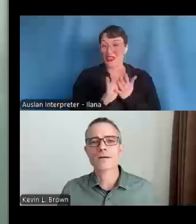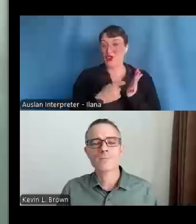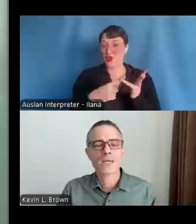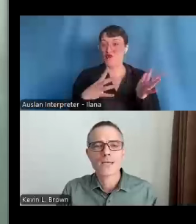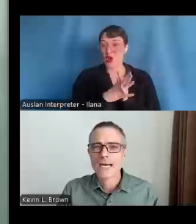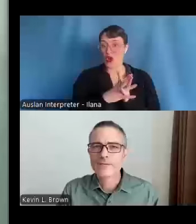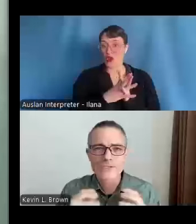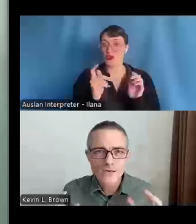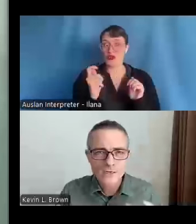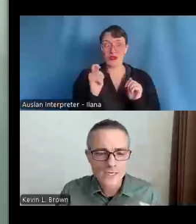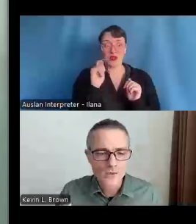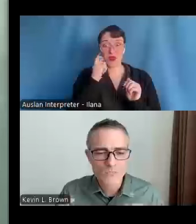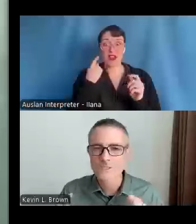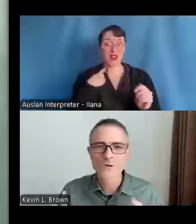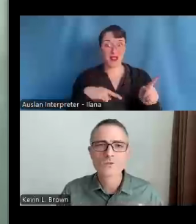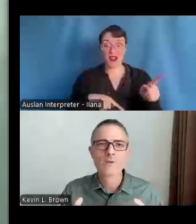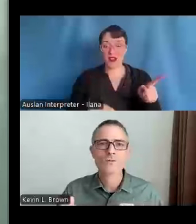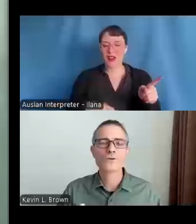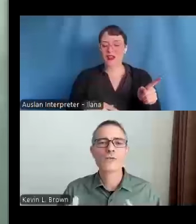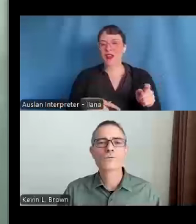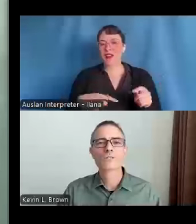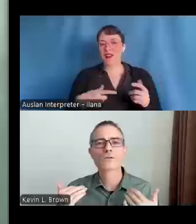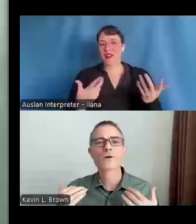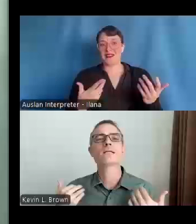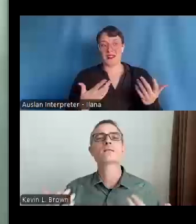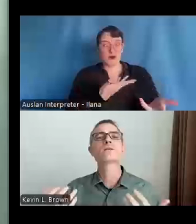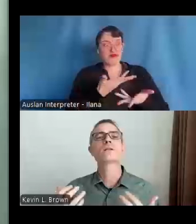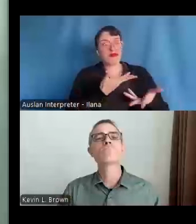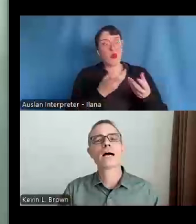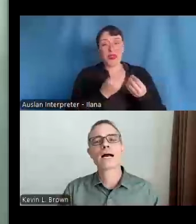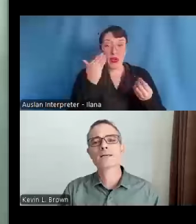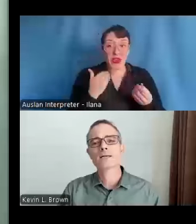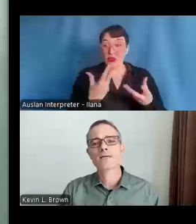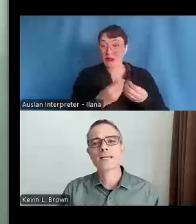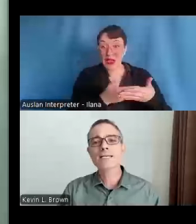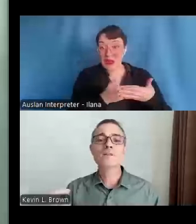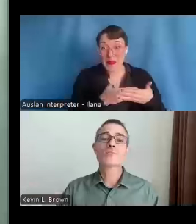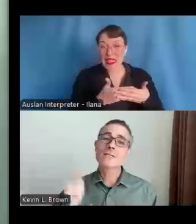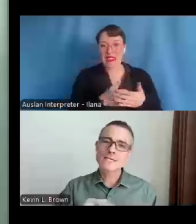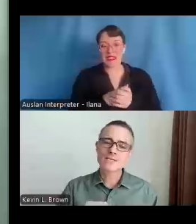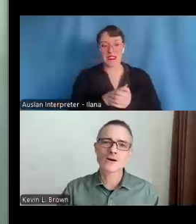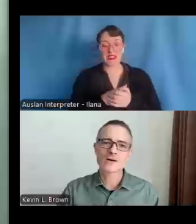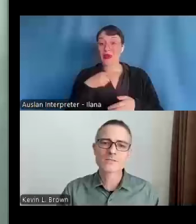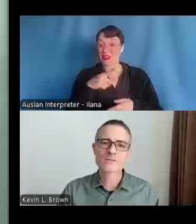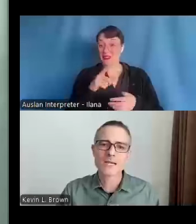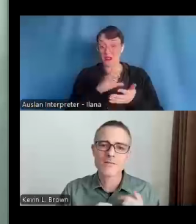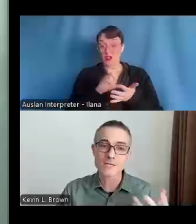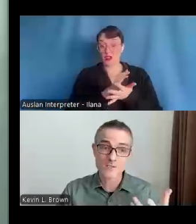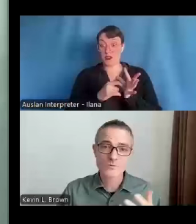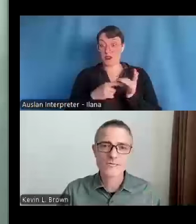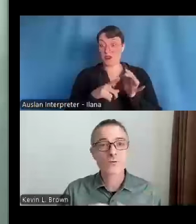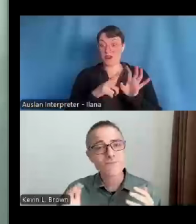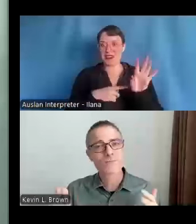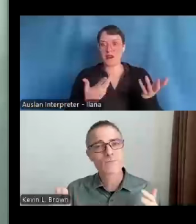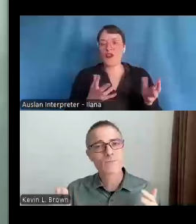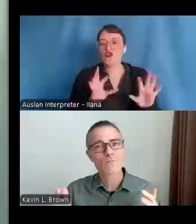bars. And this charity, it wasn't all doom and gloom. They were creating such an impact that even the prison guards, like this